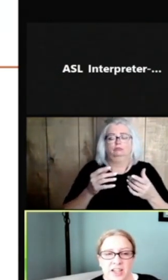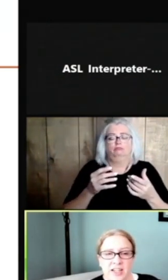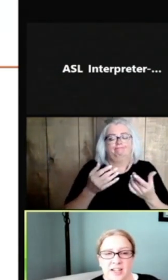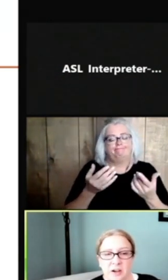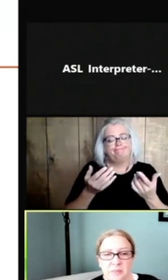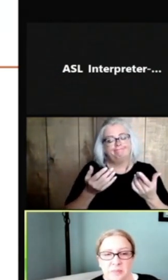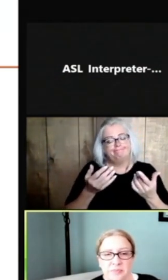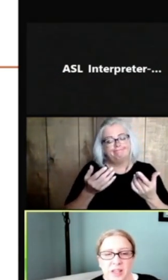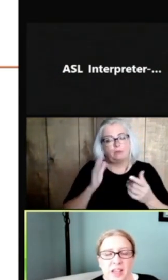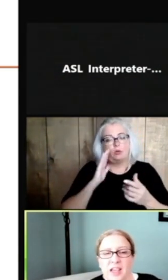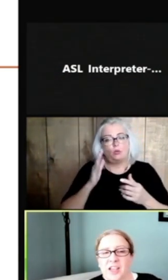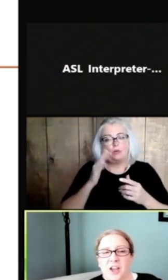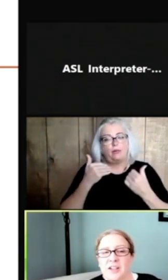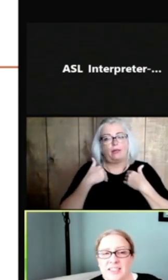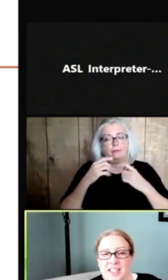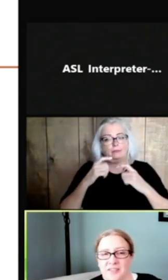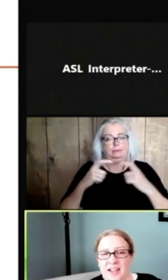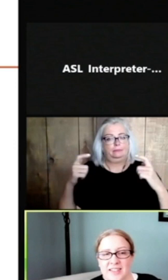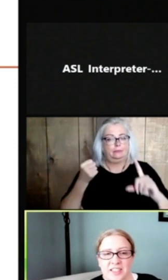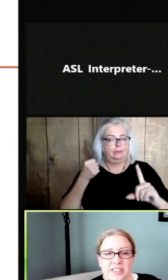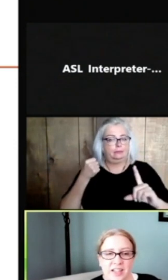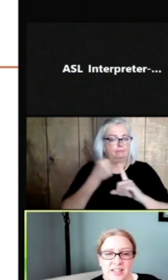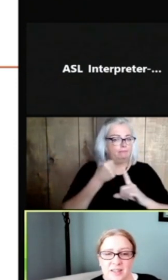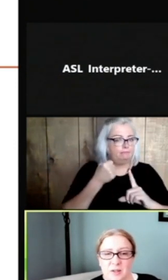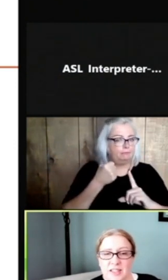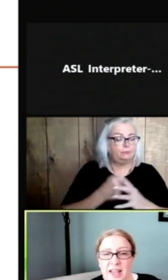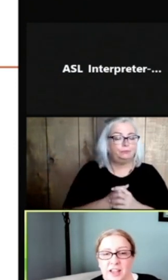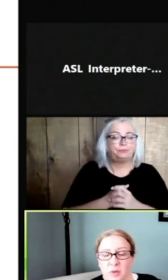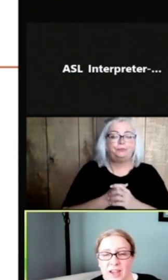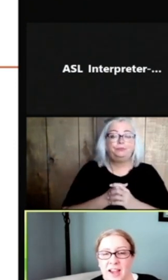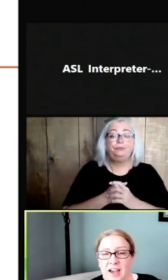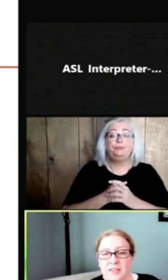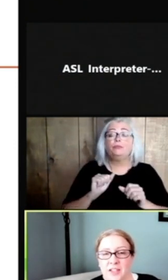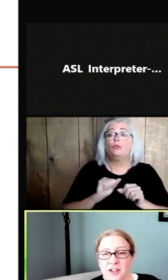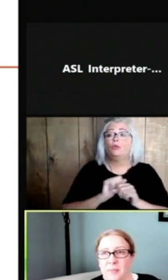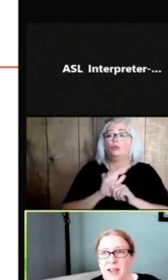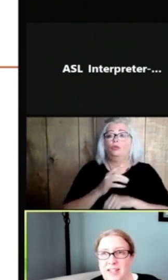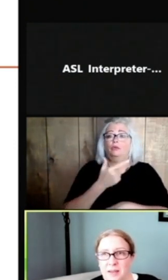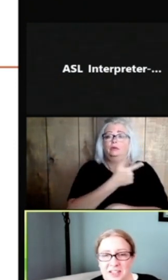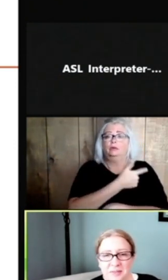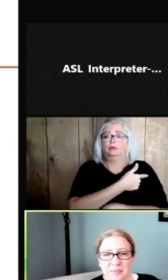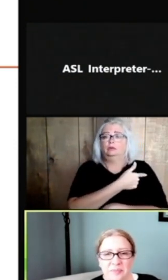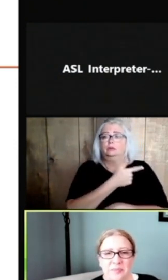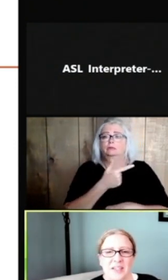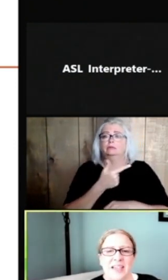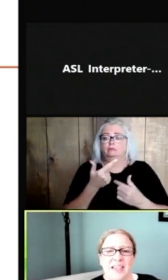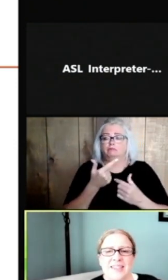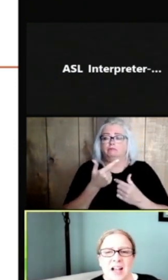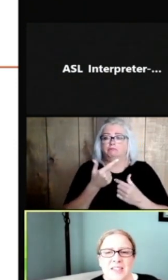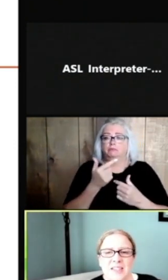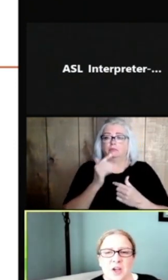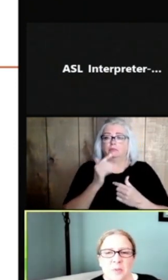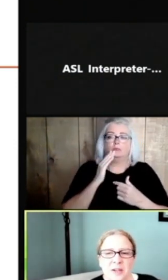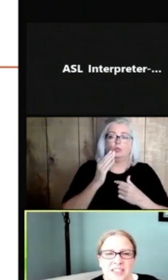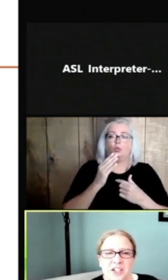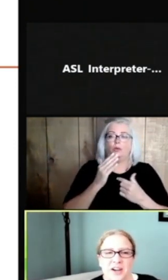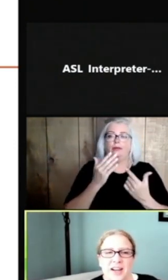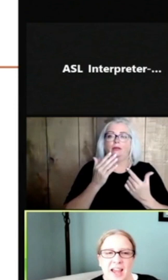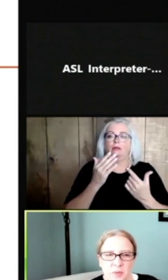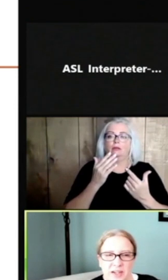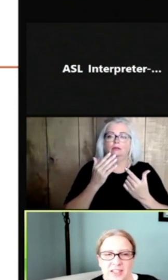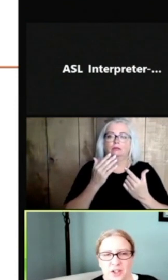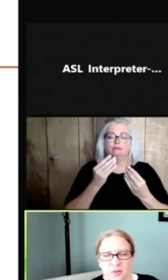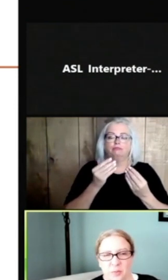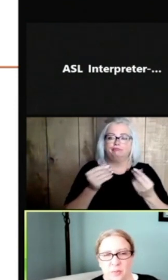efforts are initiated now. COVID-19 vaccination is the most likely way out of the current pandemic. It is also an opening to